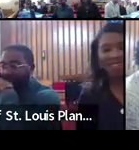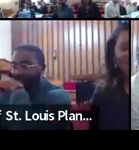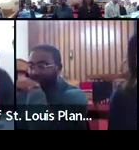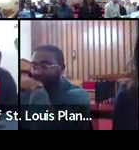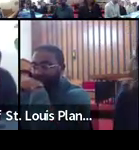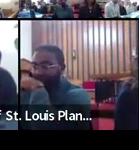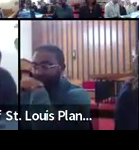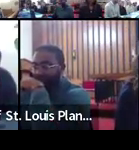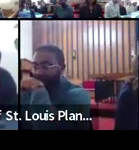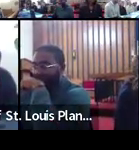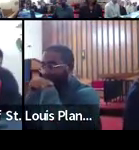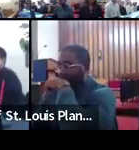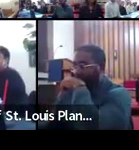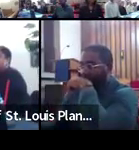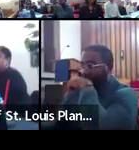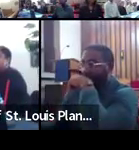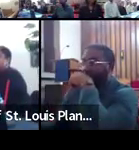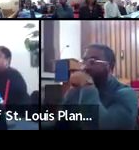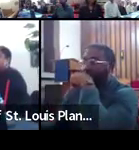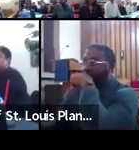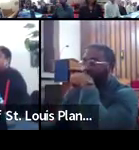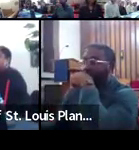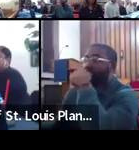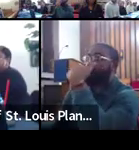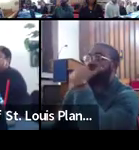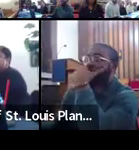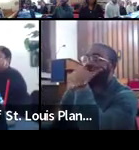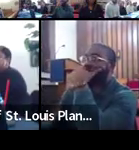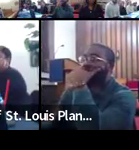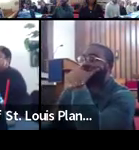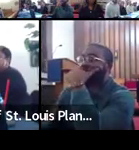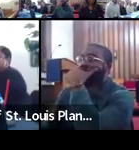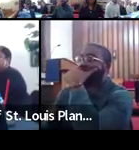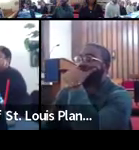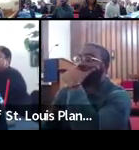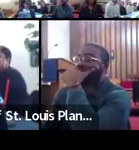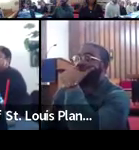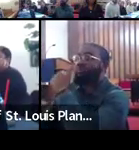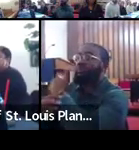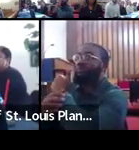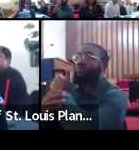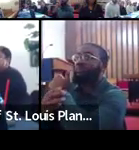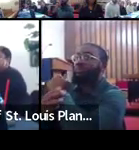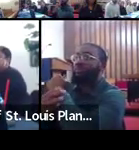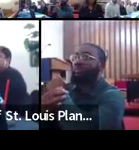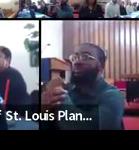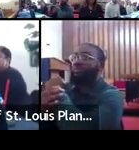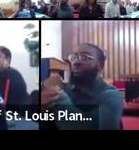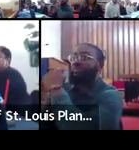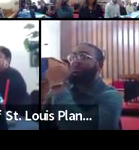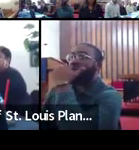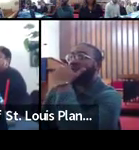just wasn't in their words. So 3 months ago, a committee was actually formed to bond King